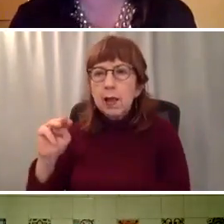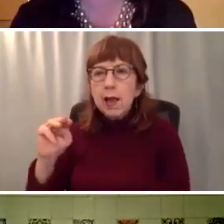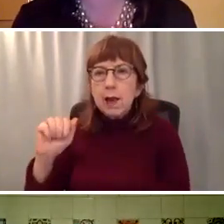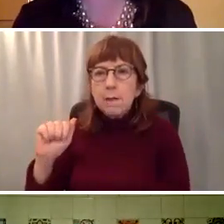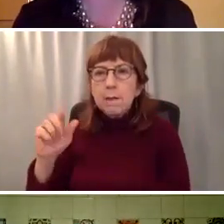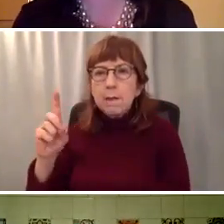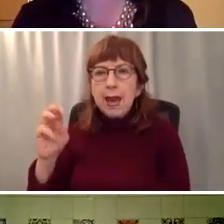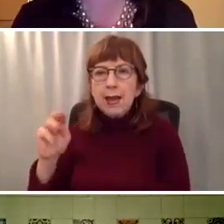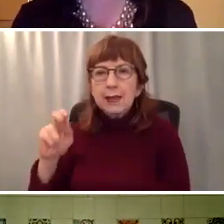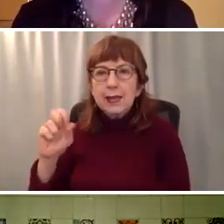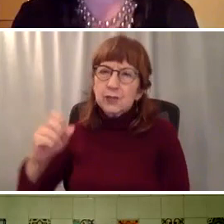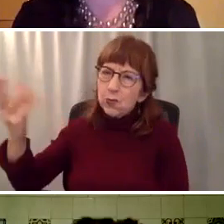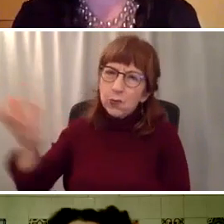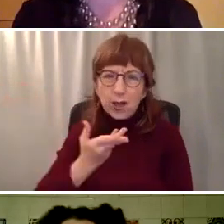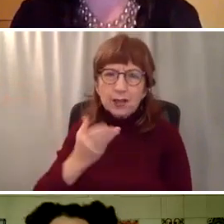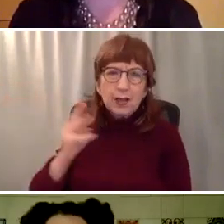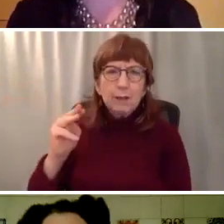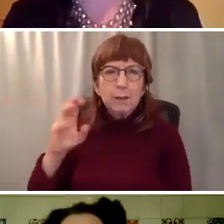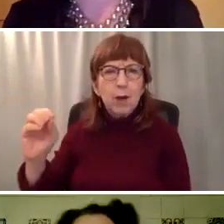Welcome, Mo.